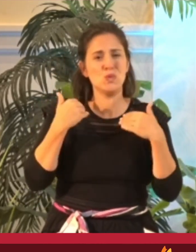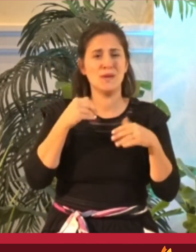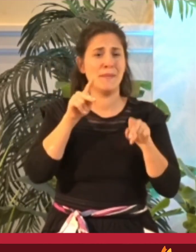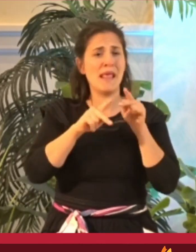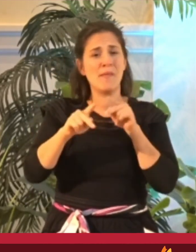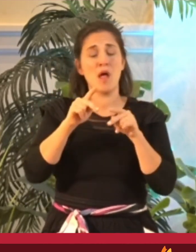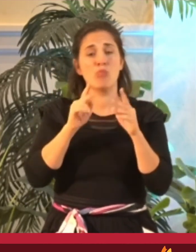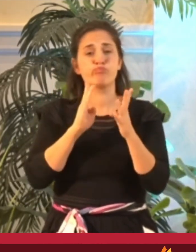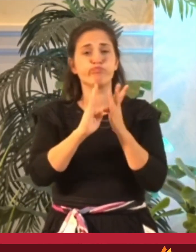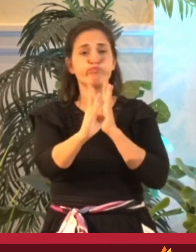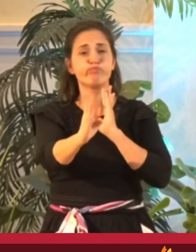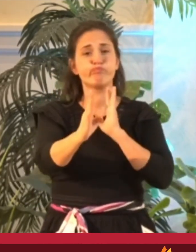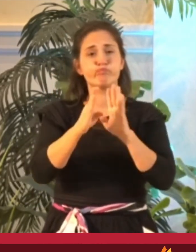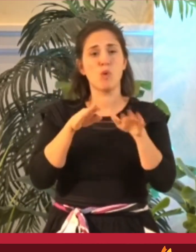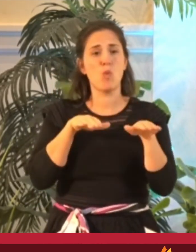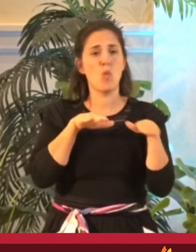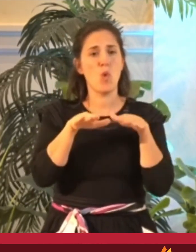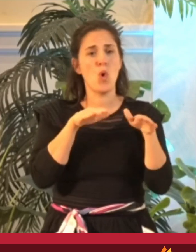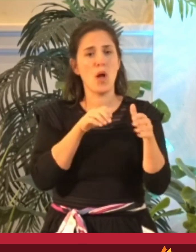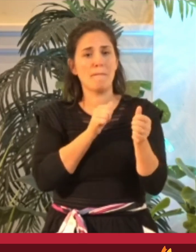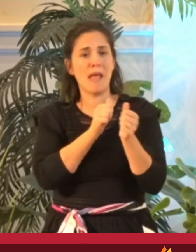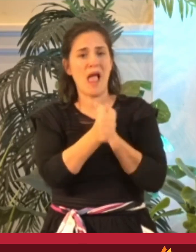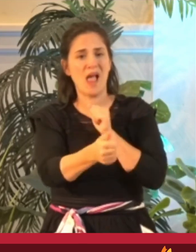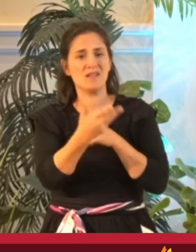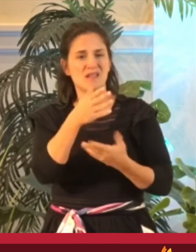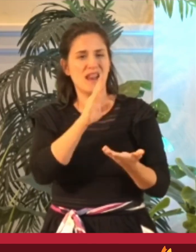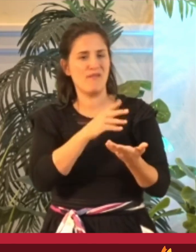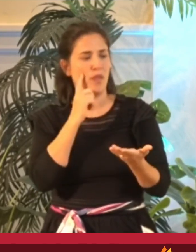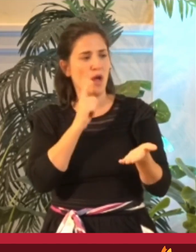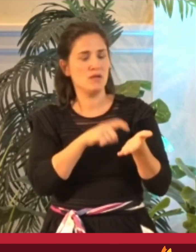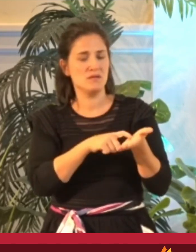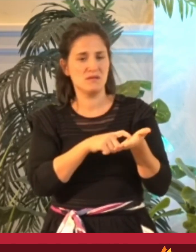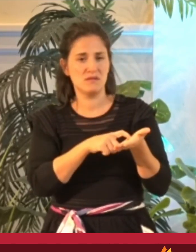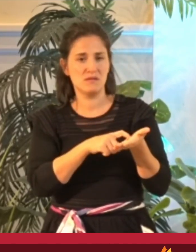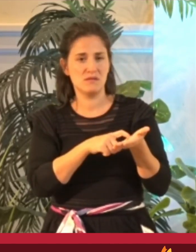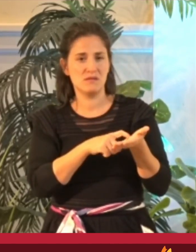finally led authorities to her skeletal remains.